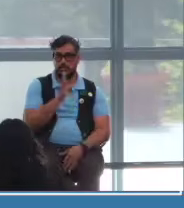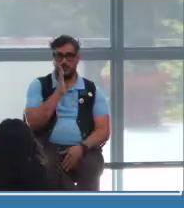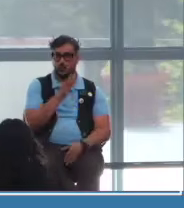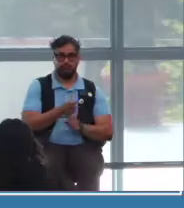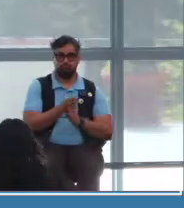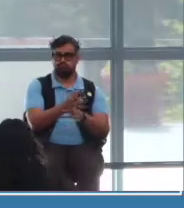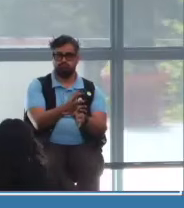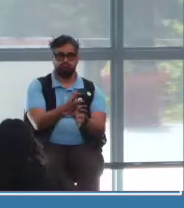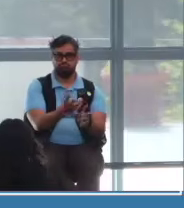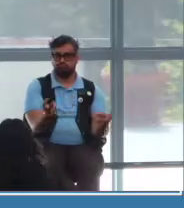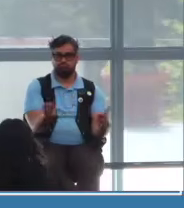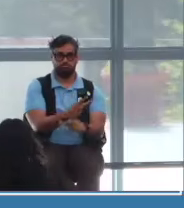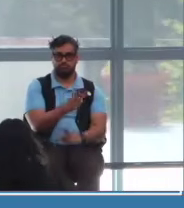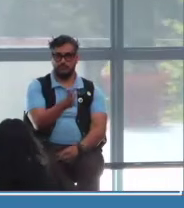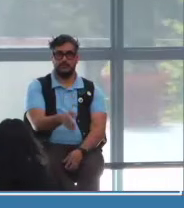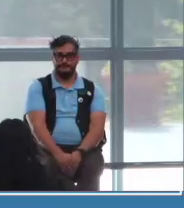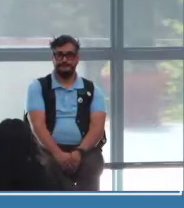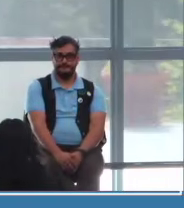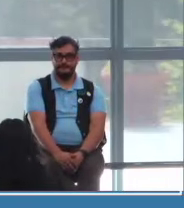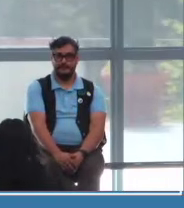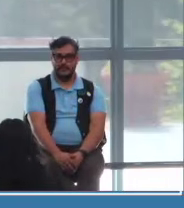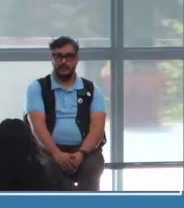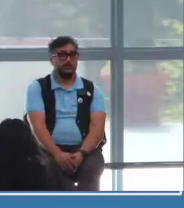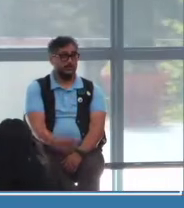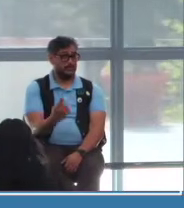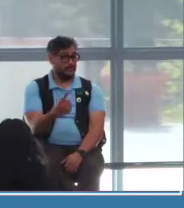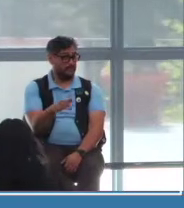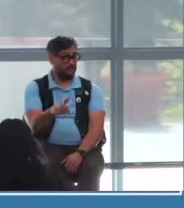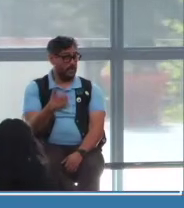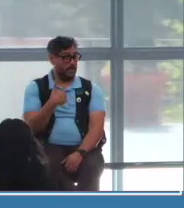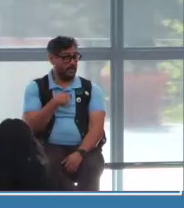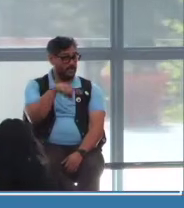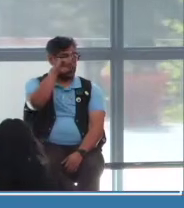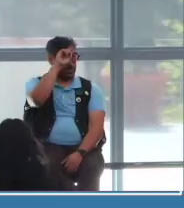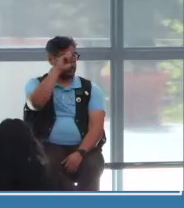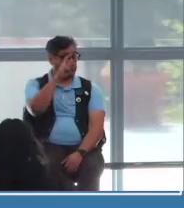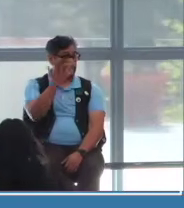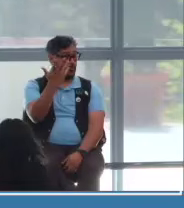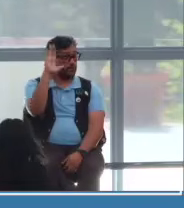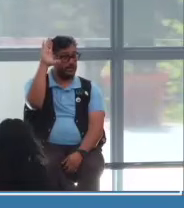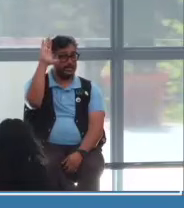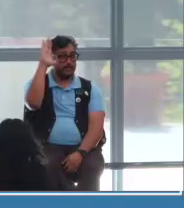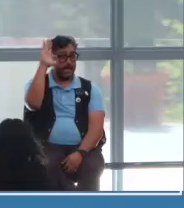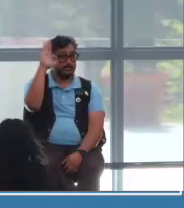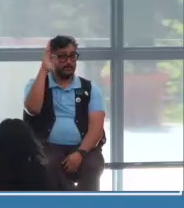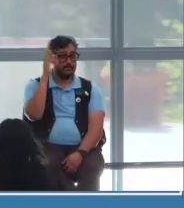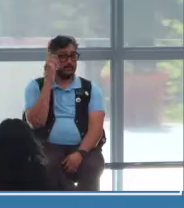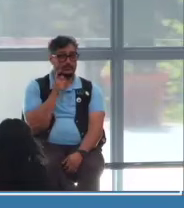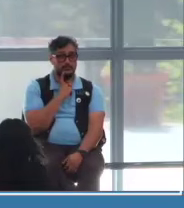the interstitial lung disease worse. Does anybody in the room have a question that they want to raise their hand and ask